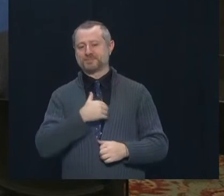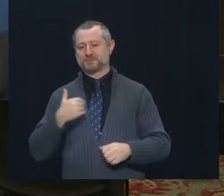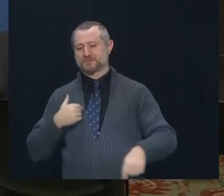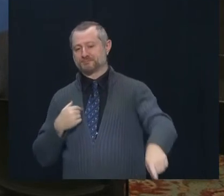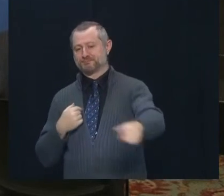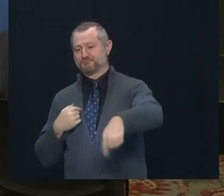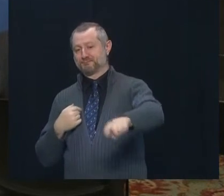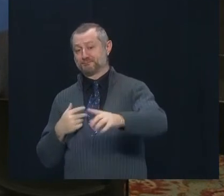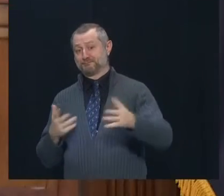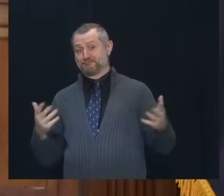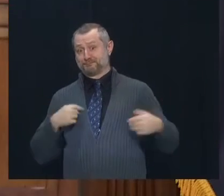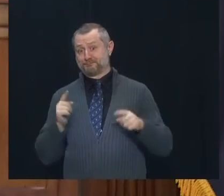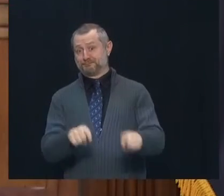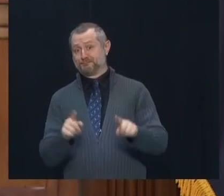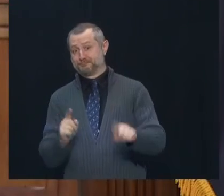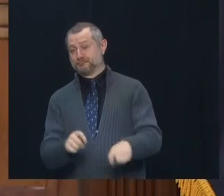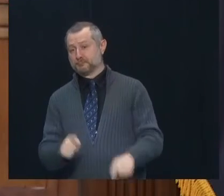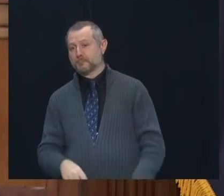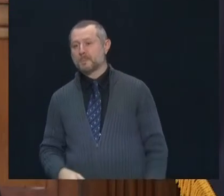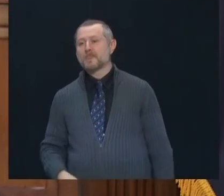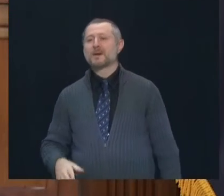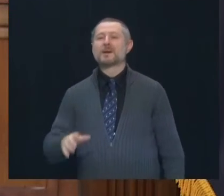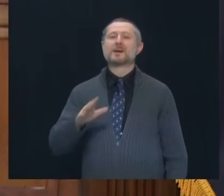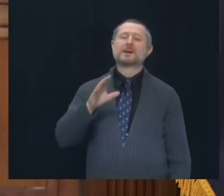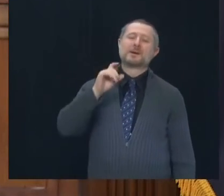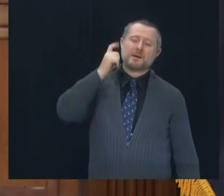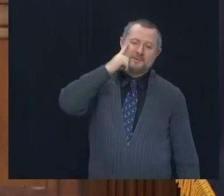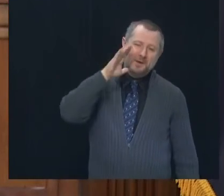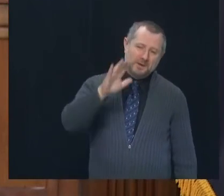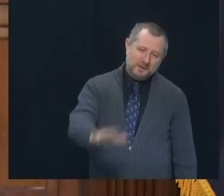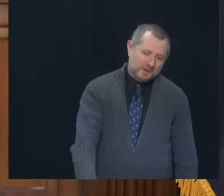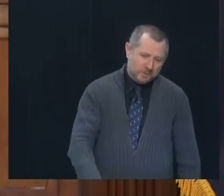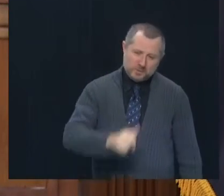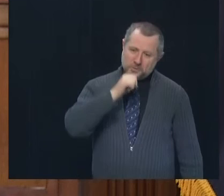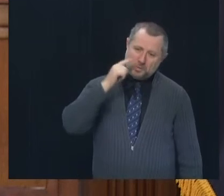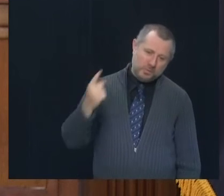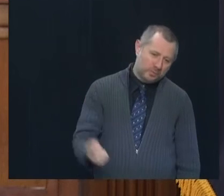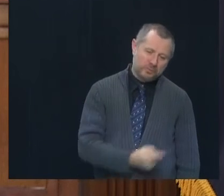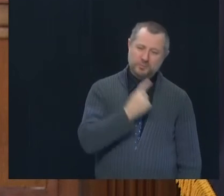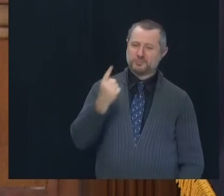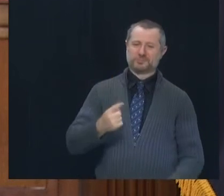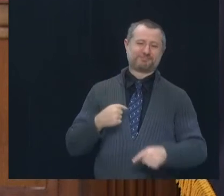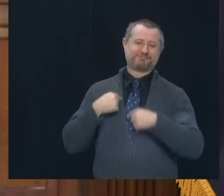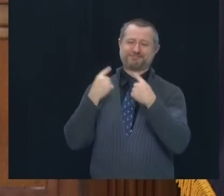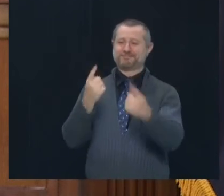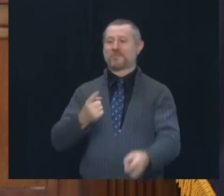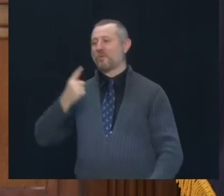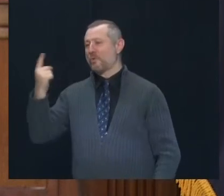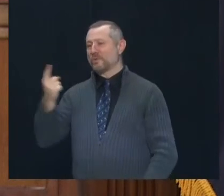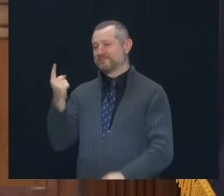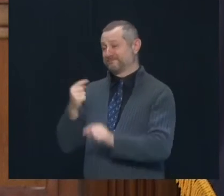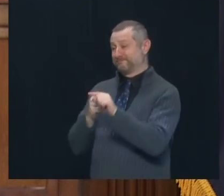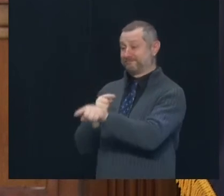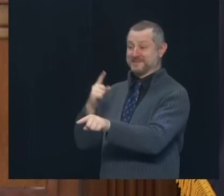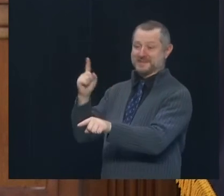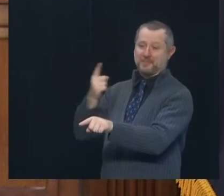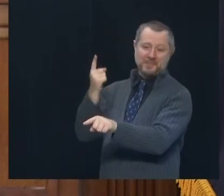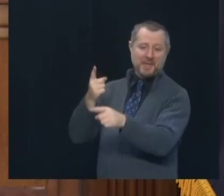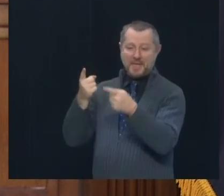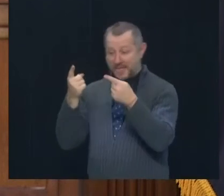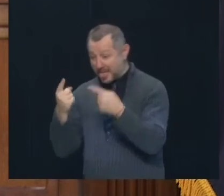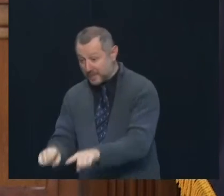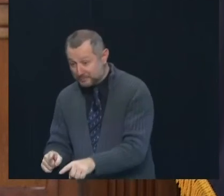initially. Yeah, but that's always the way, right? There's always an incident in which the police are not